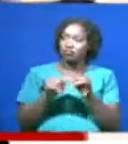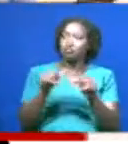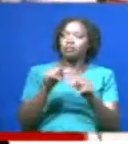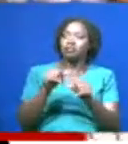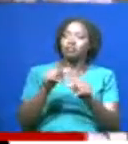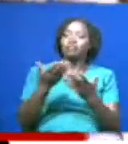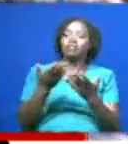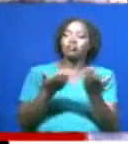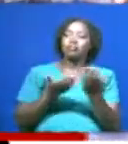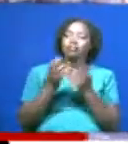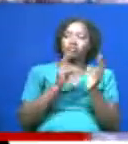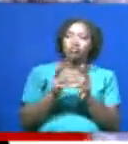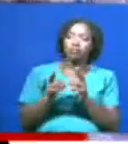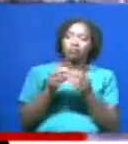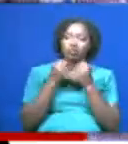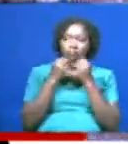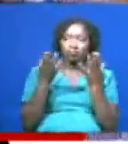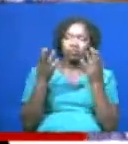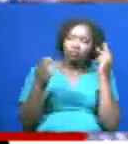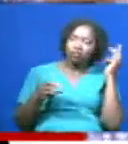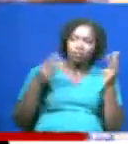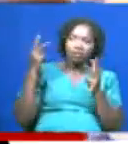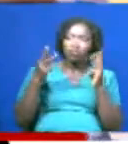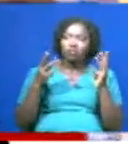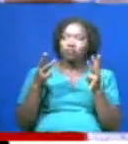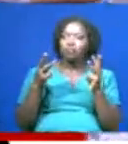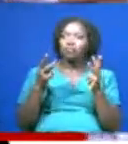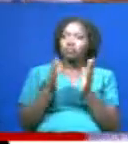his or her own business as usual. There's nothing to worry about.